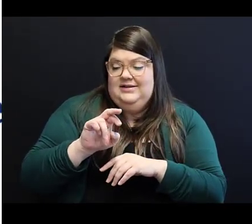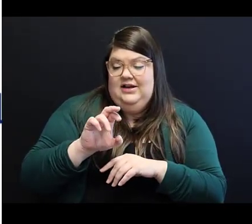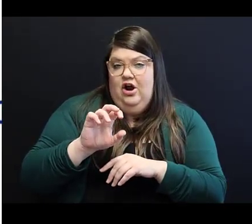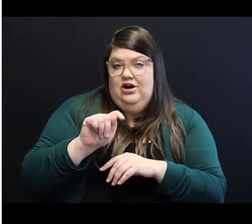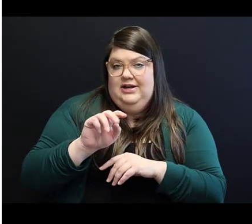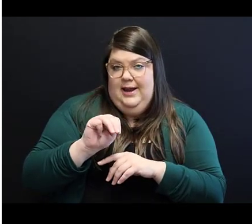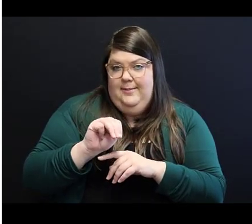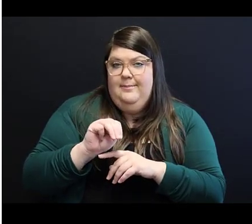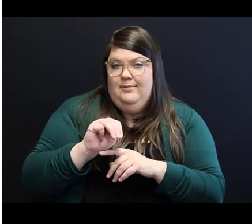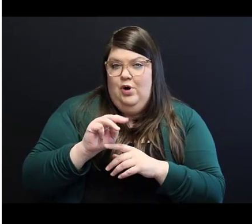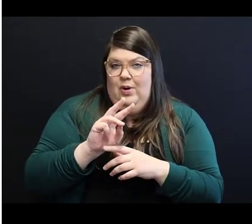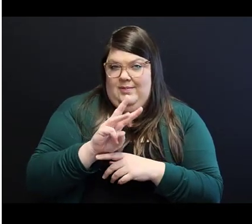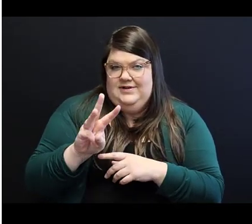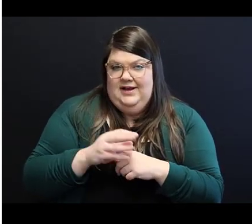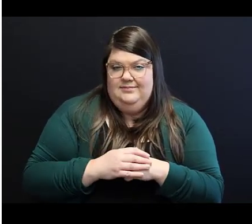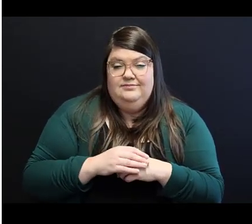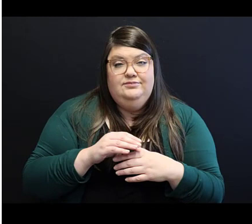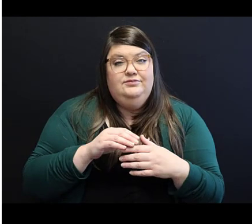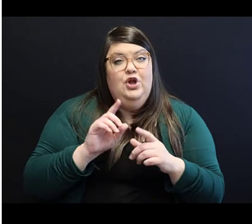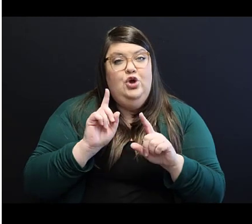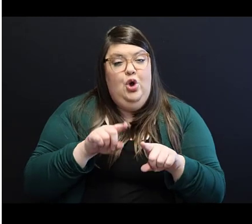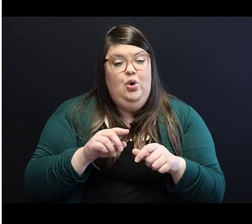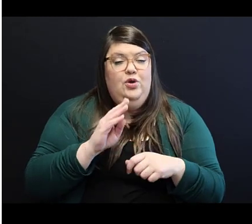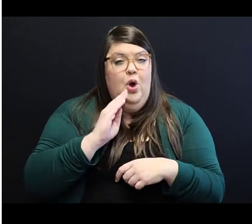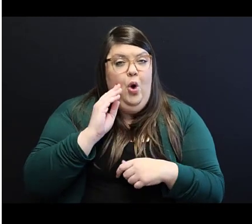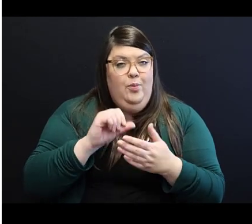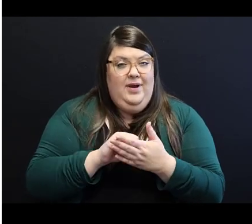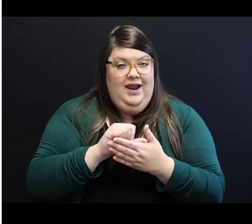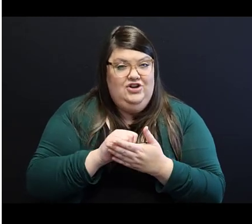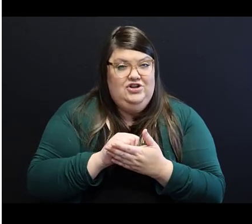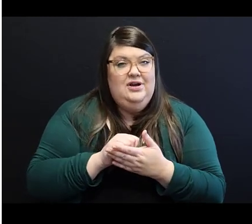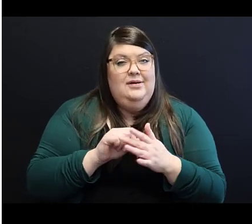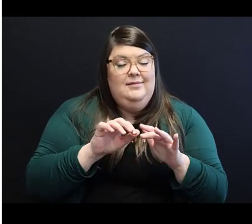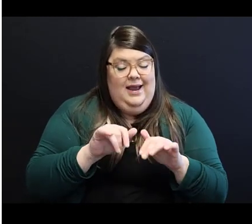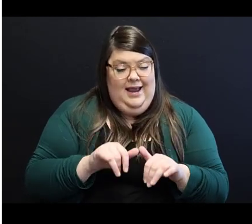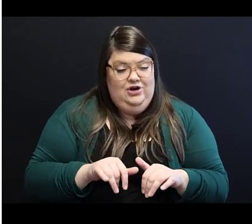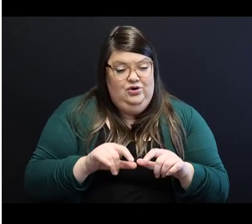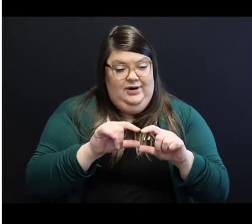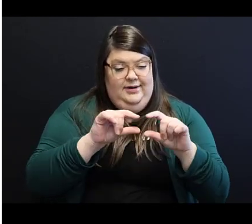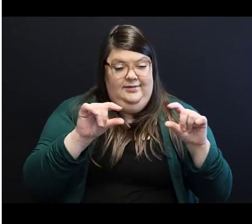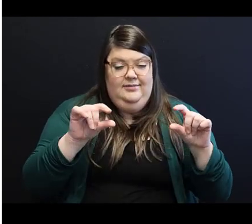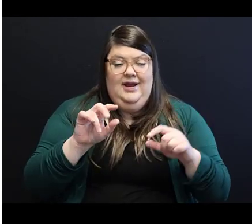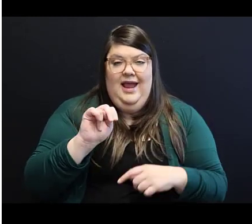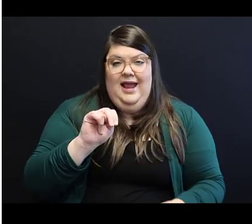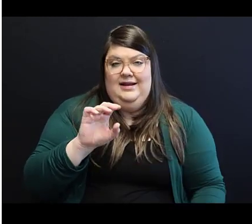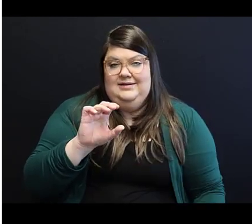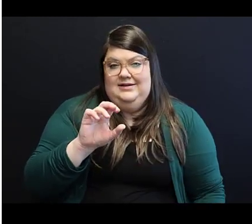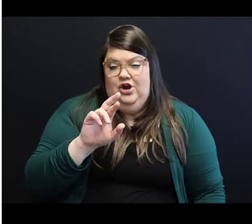website. Go to the NCRTM homepage by entering